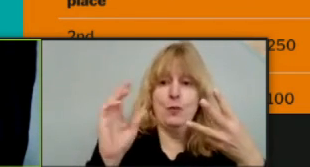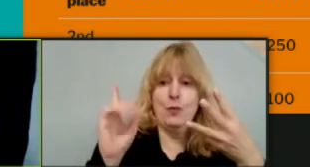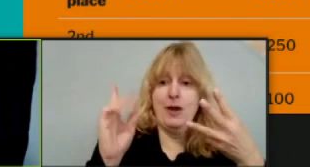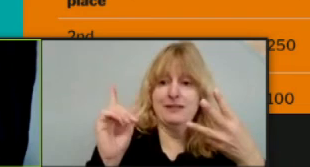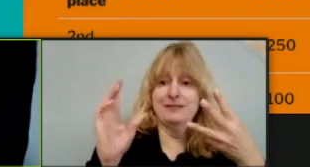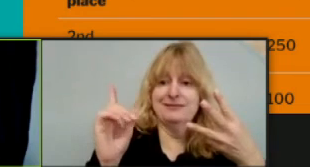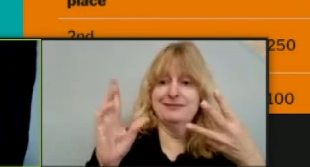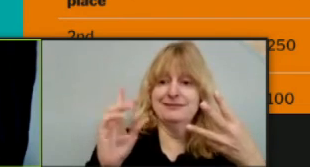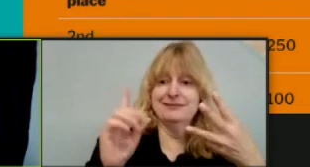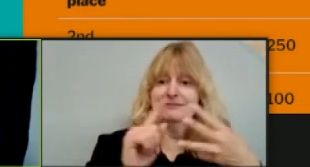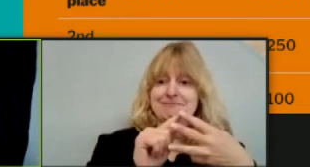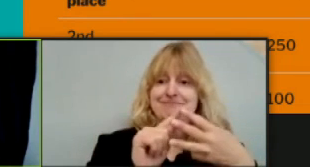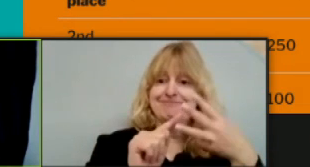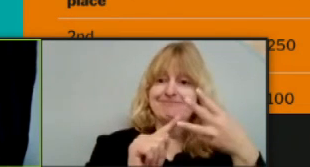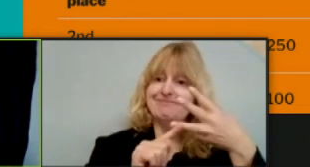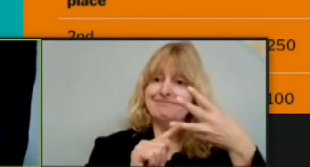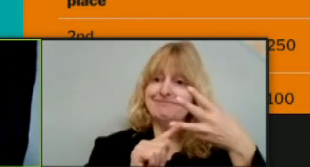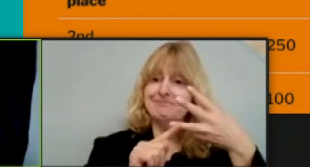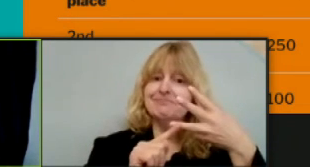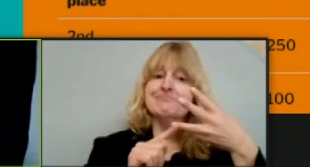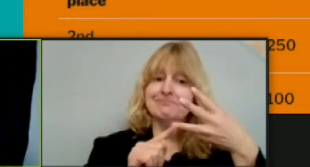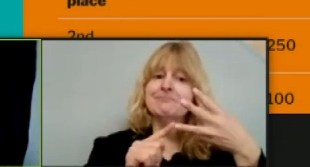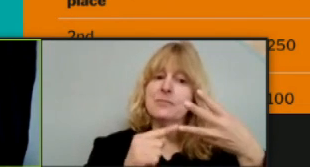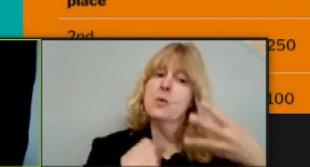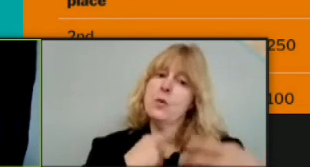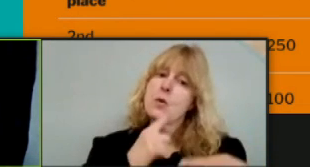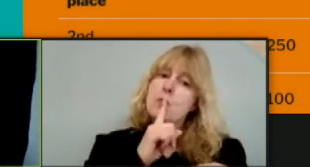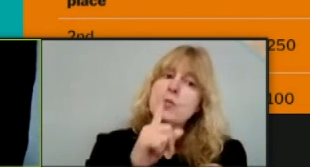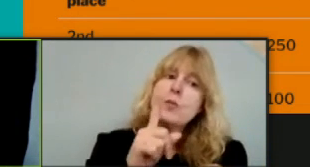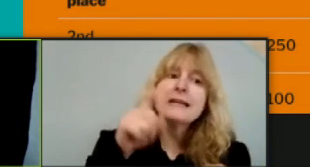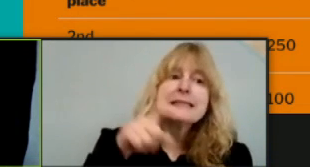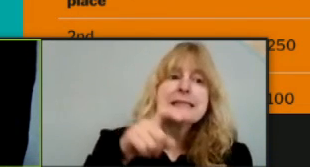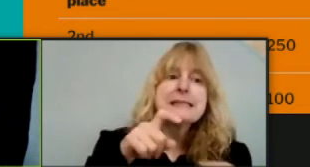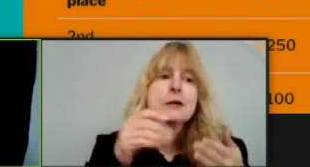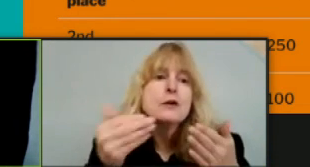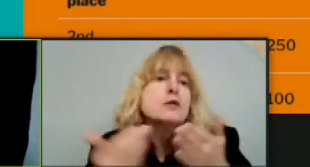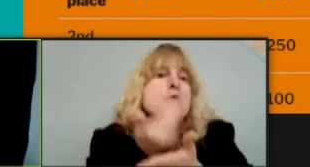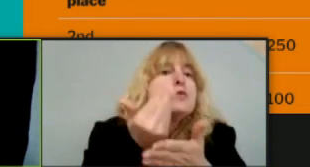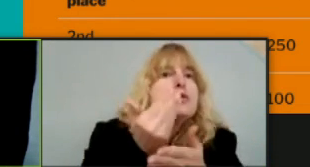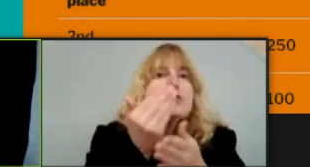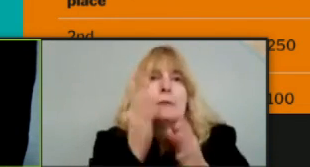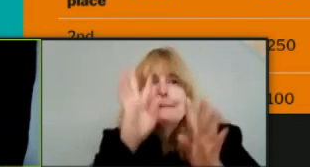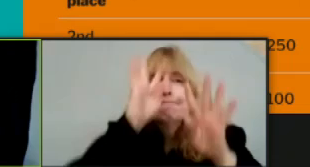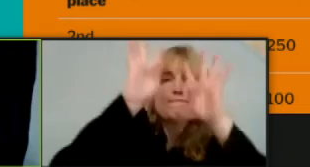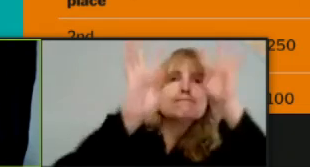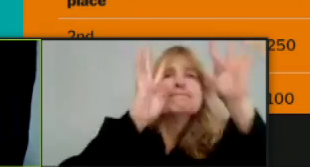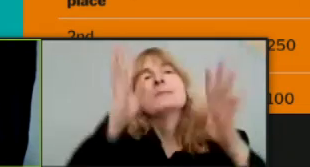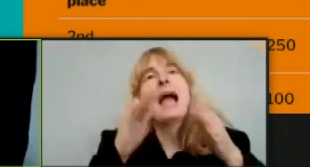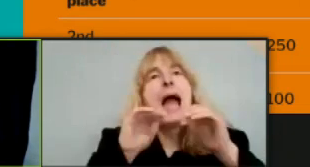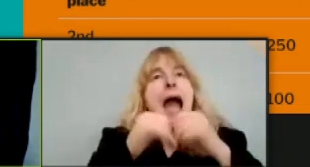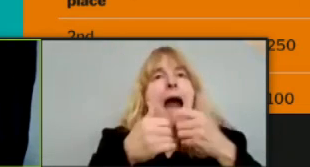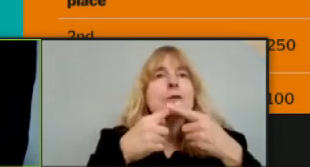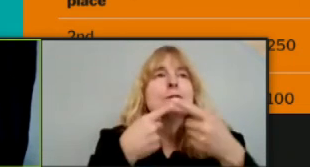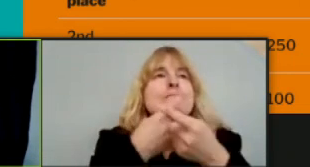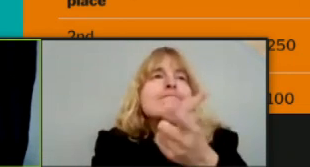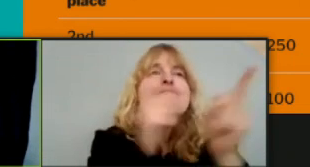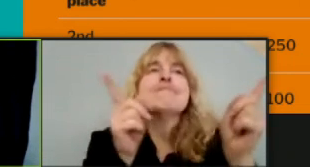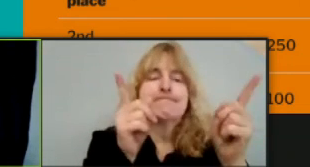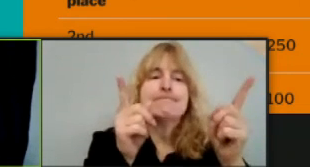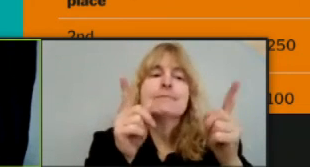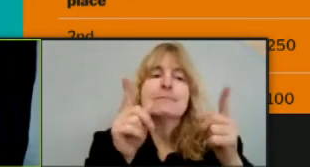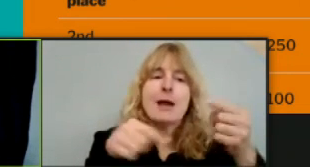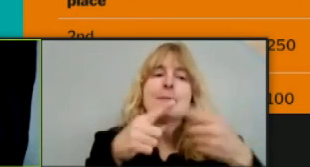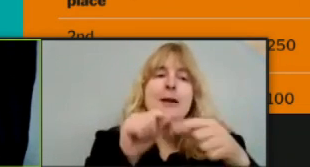$100. We really need a new way to deliver an old message, because this has been